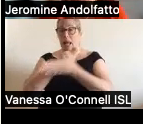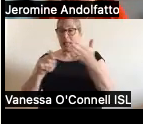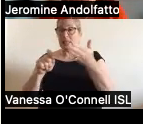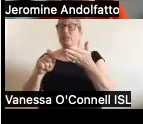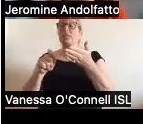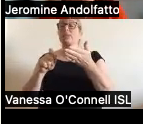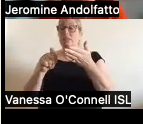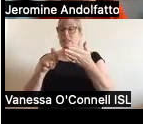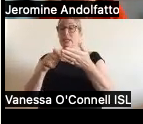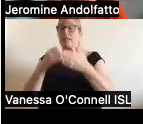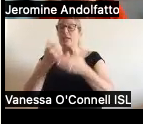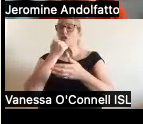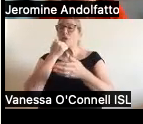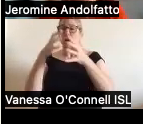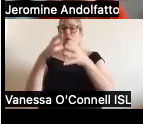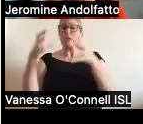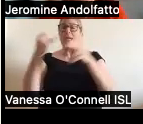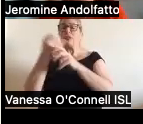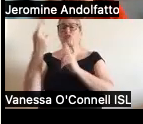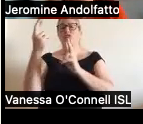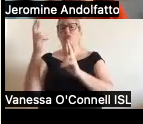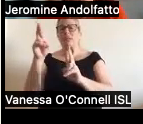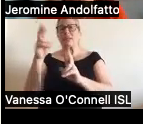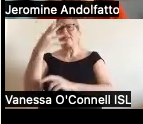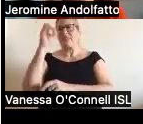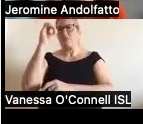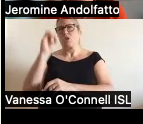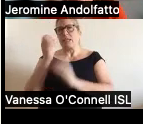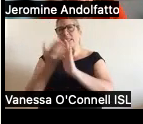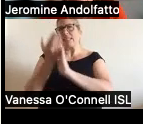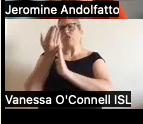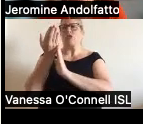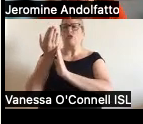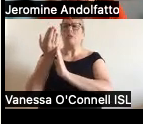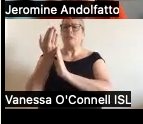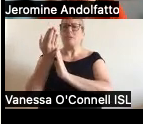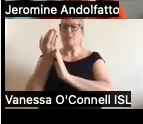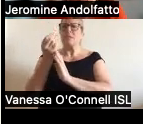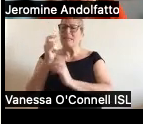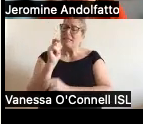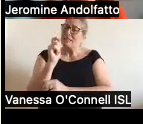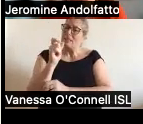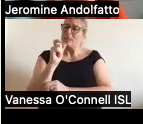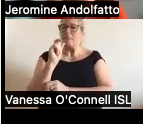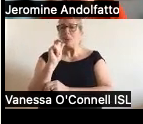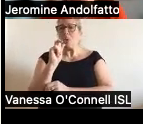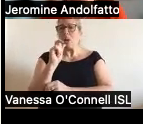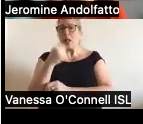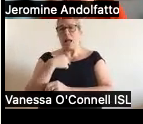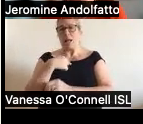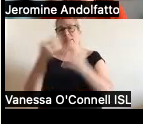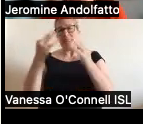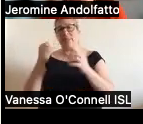the increase in representation was 5 percentage points. And it's quite small, I would definitely agree.